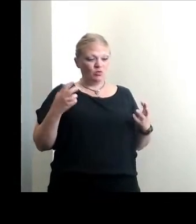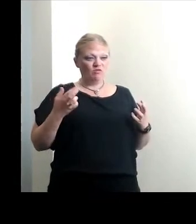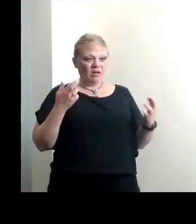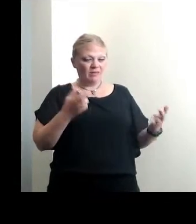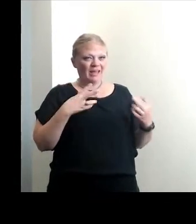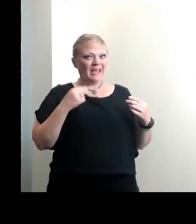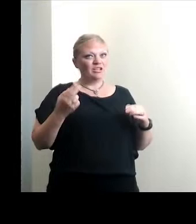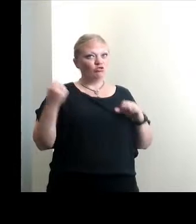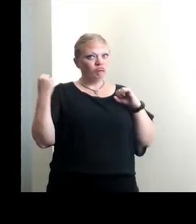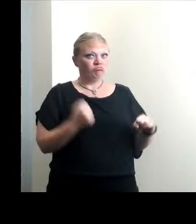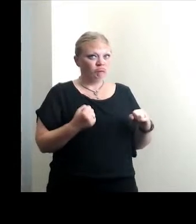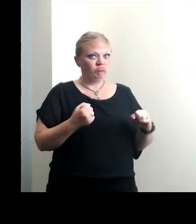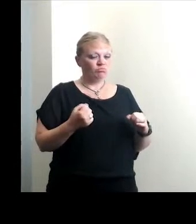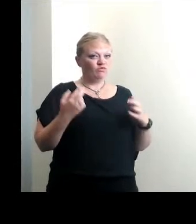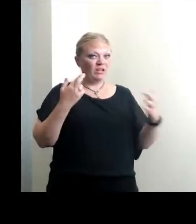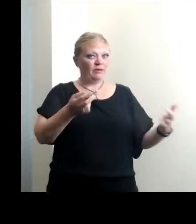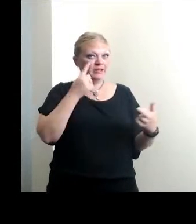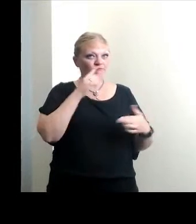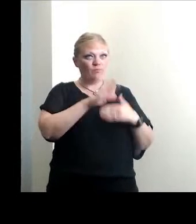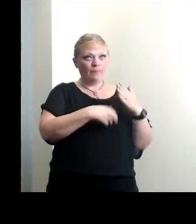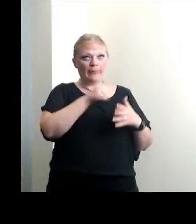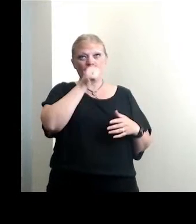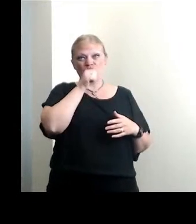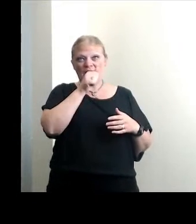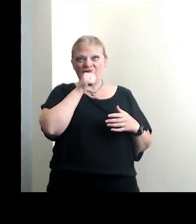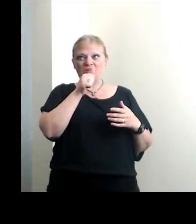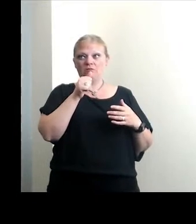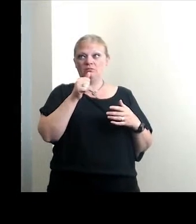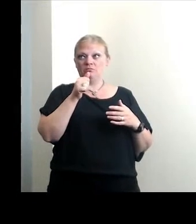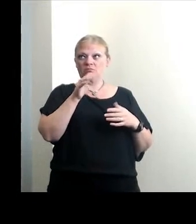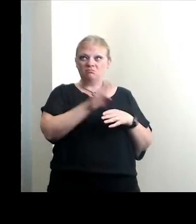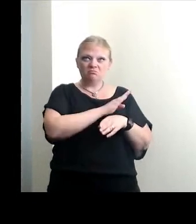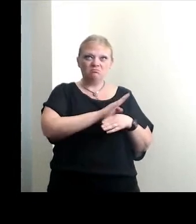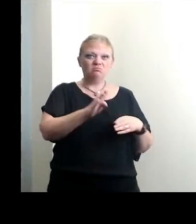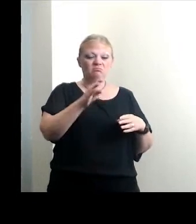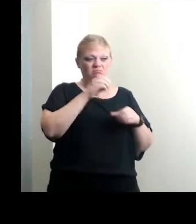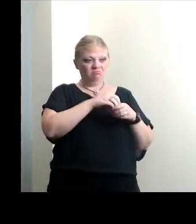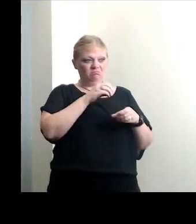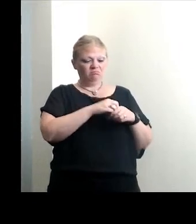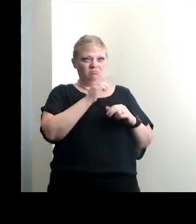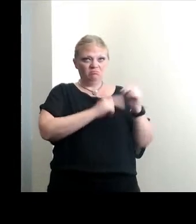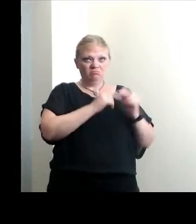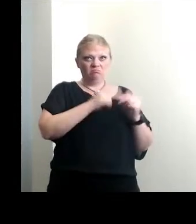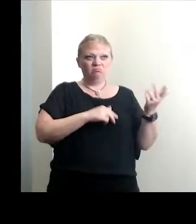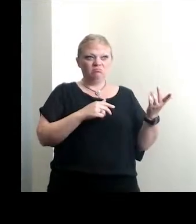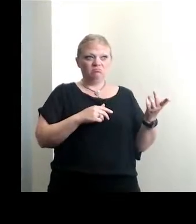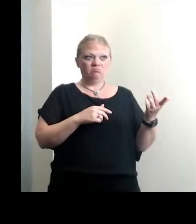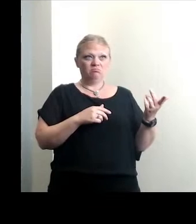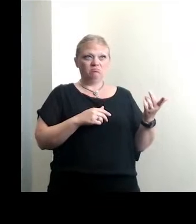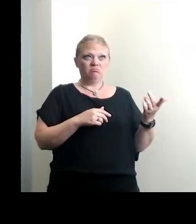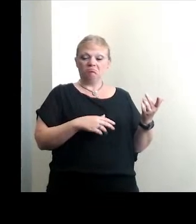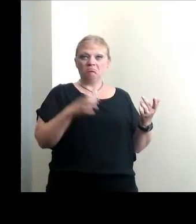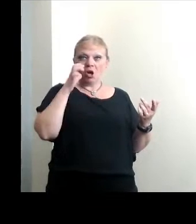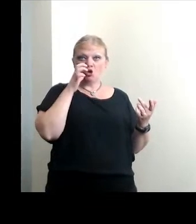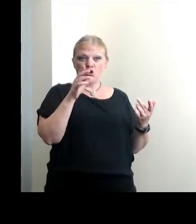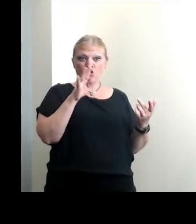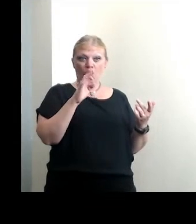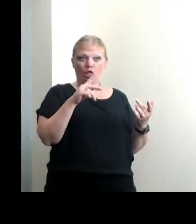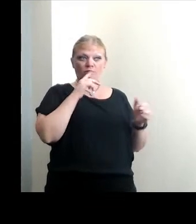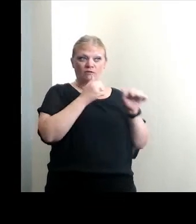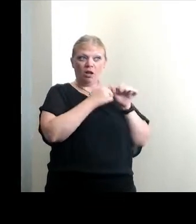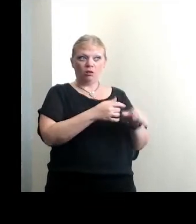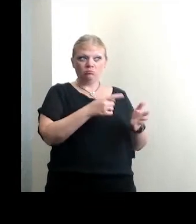recommended for all private entities in indoor facilities. And I'm glad I heard the clerk did follow it and is requiring mask wearing from